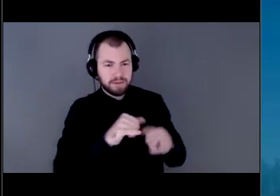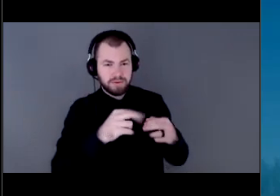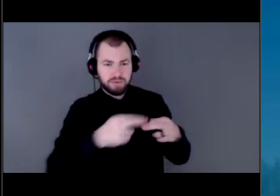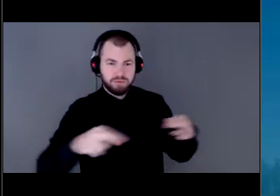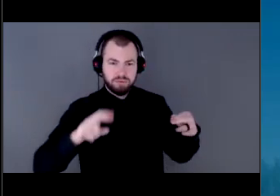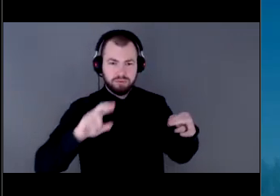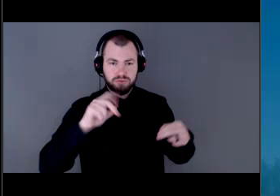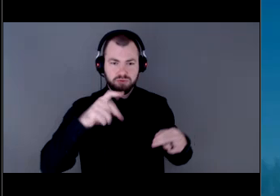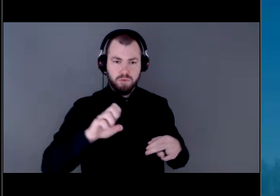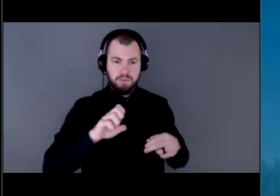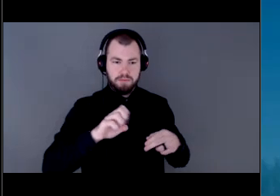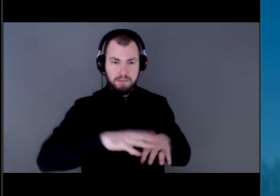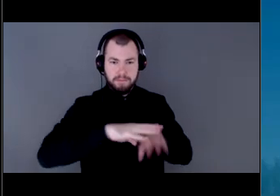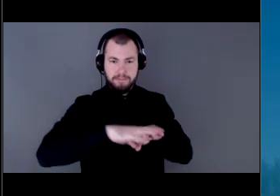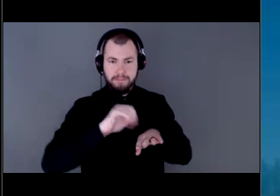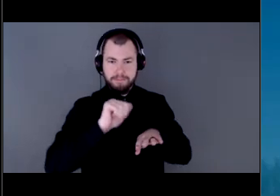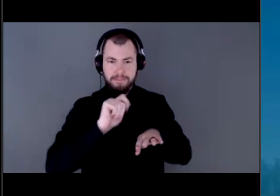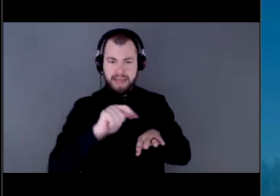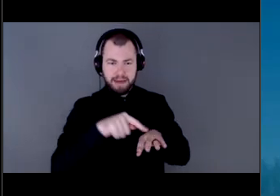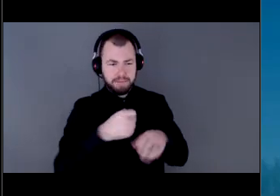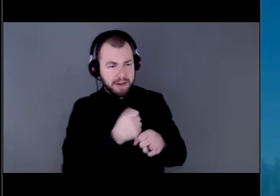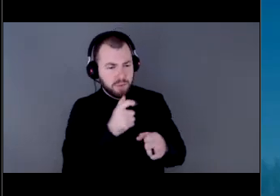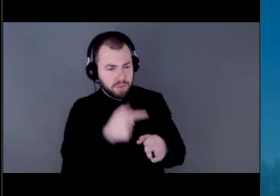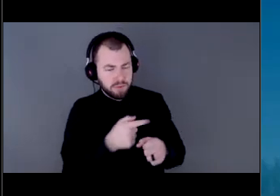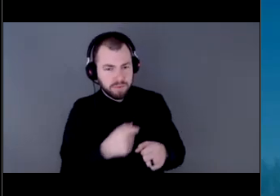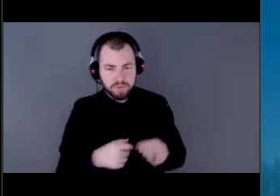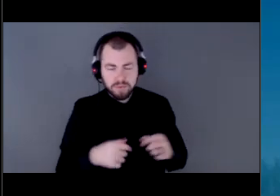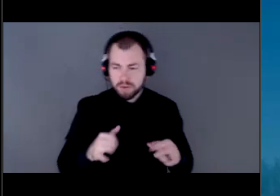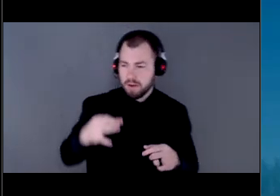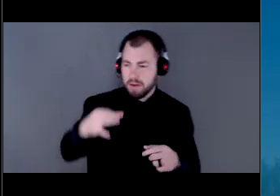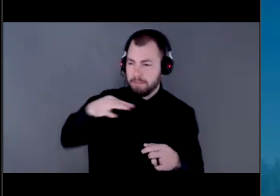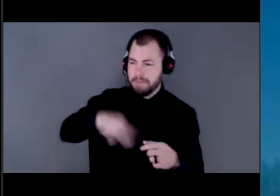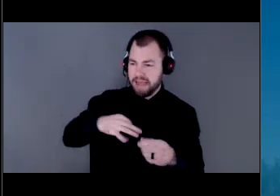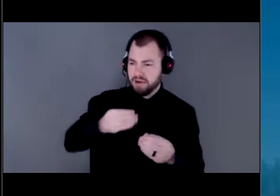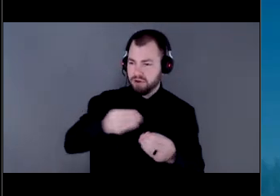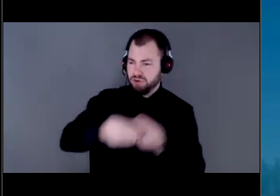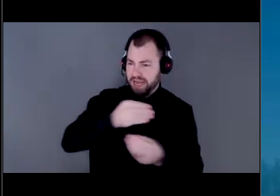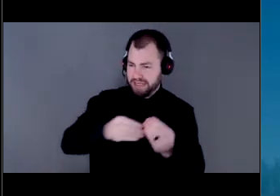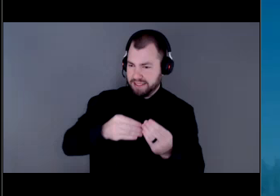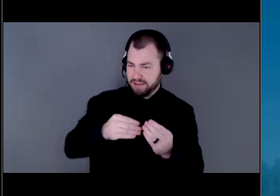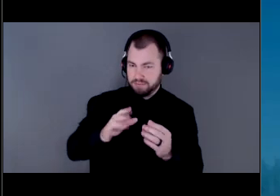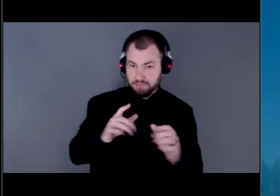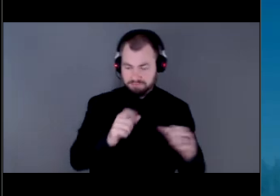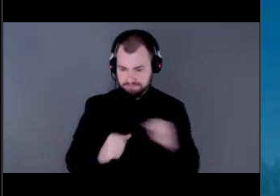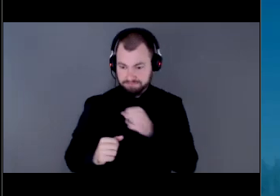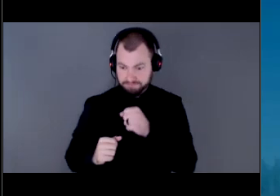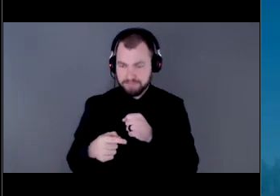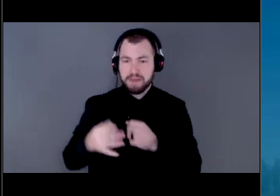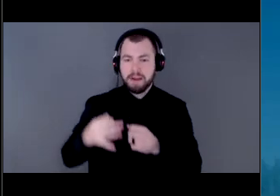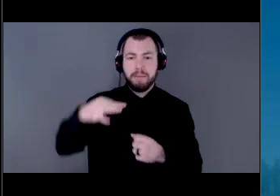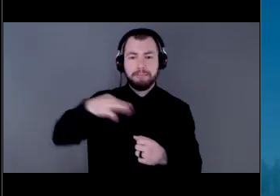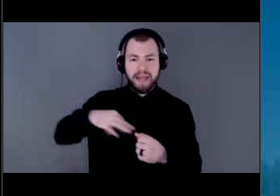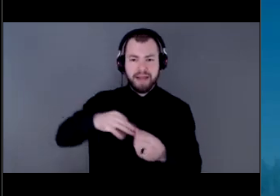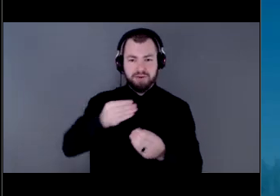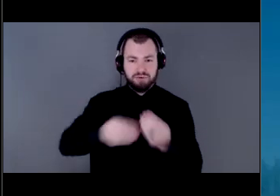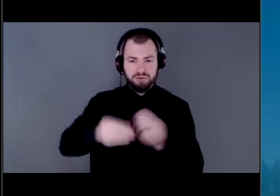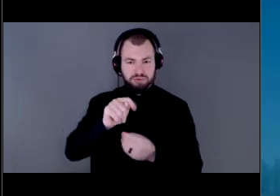mats? It's Maine Trades. Company, I believe. I'm sorry. Yeah. Maine Trades Company, and